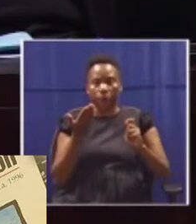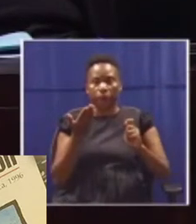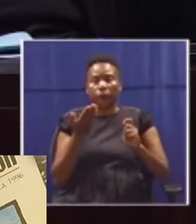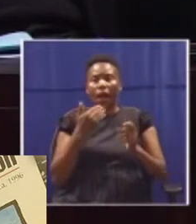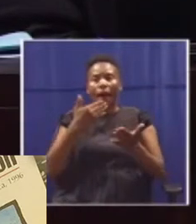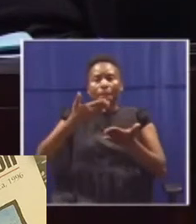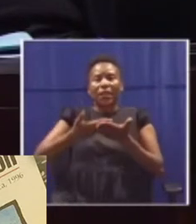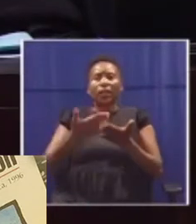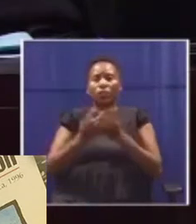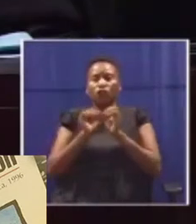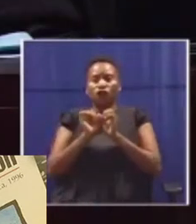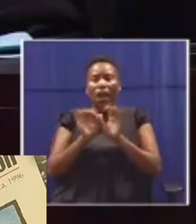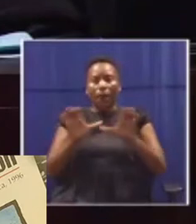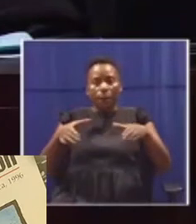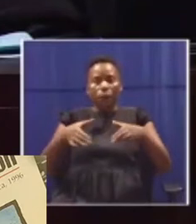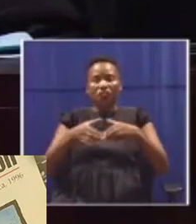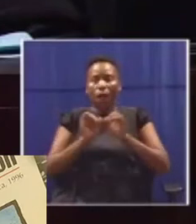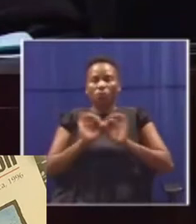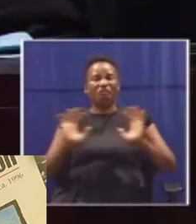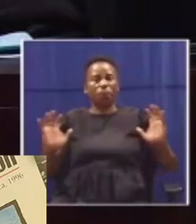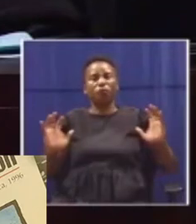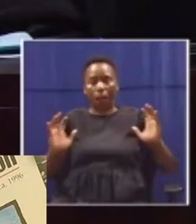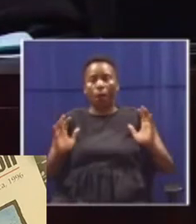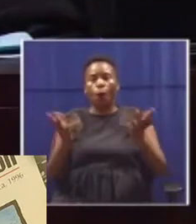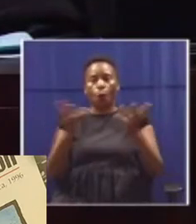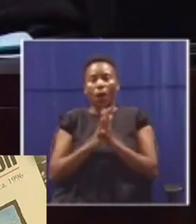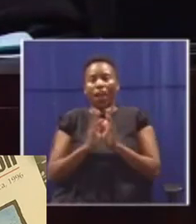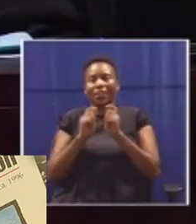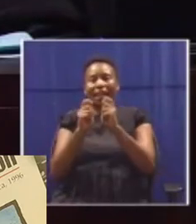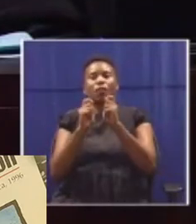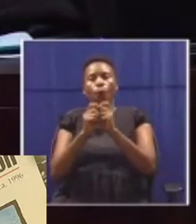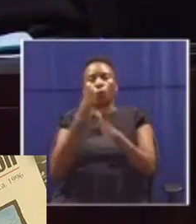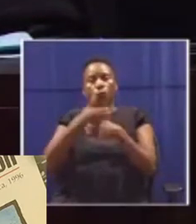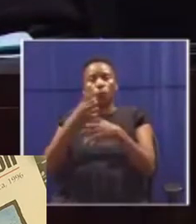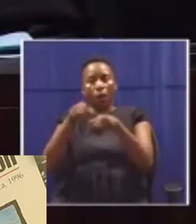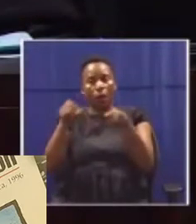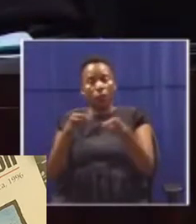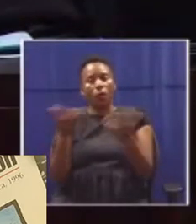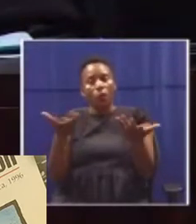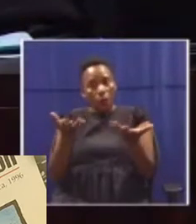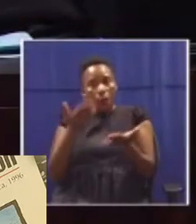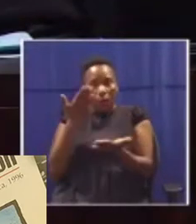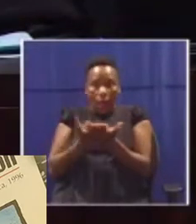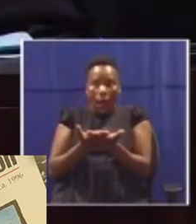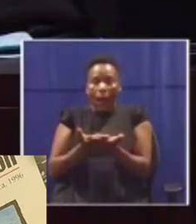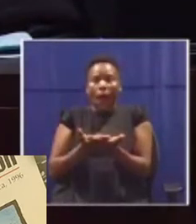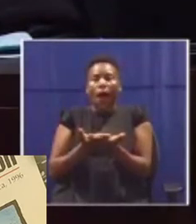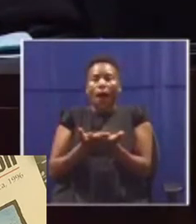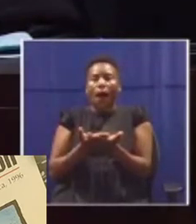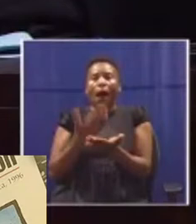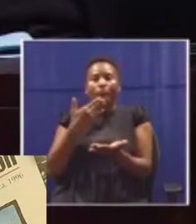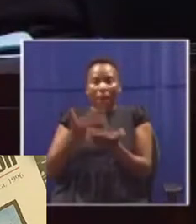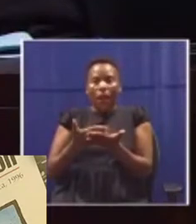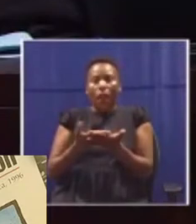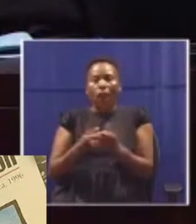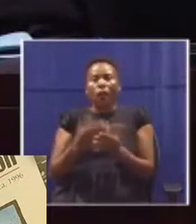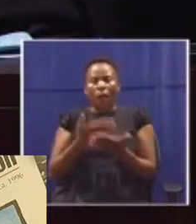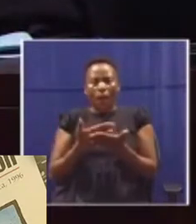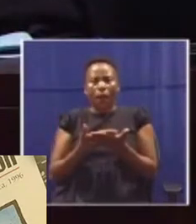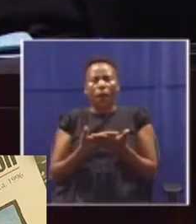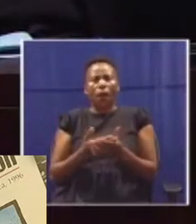appeal tribunal where transport operators could appeal the decision on licensing